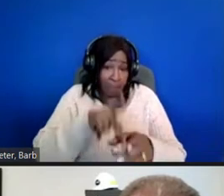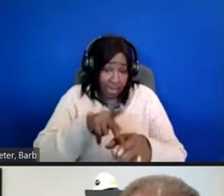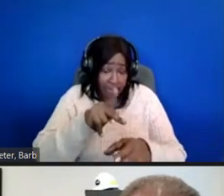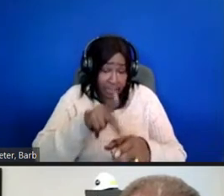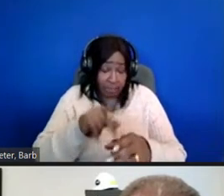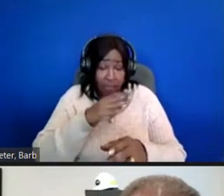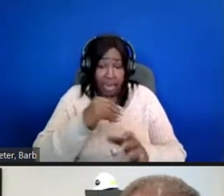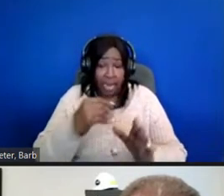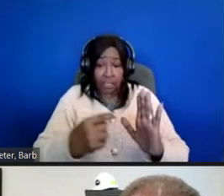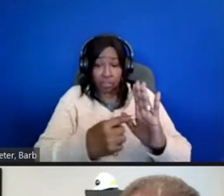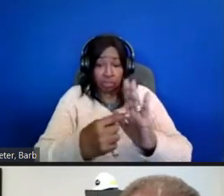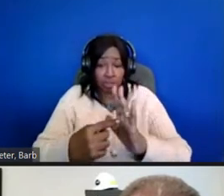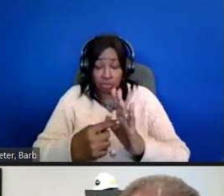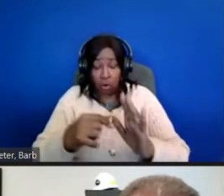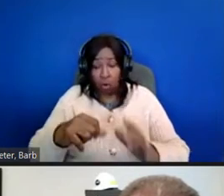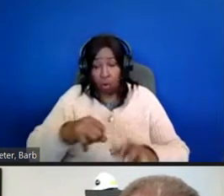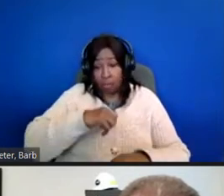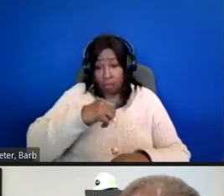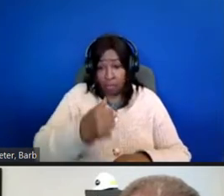and show pride